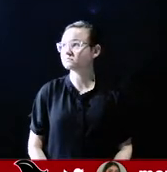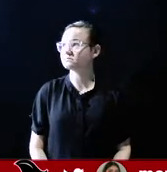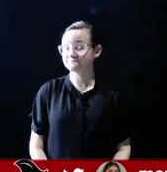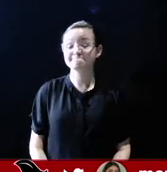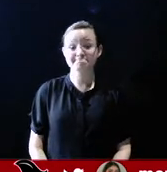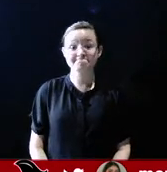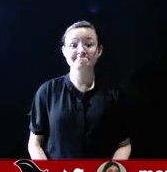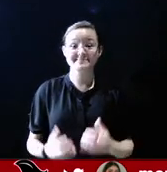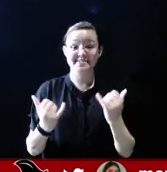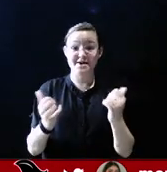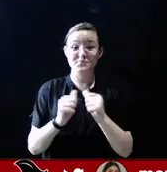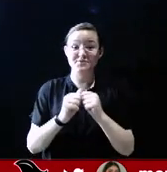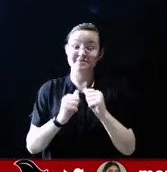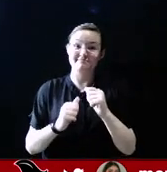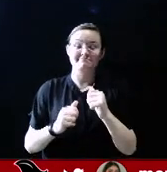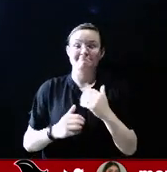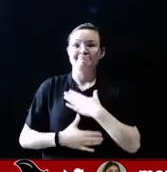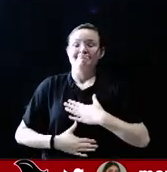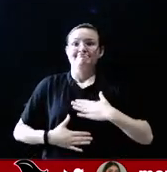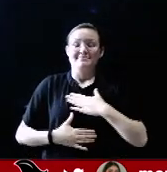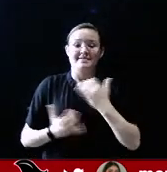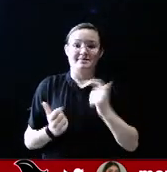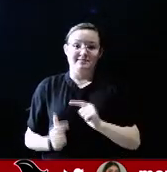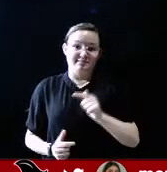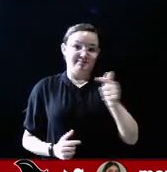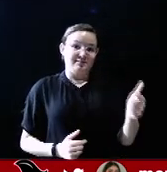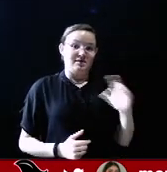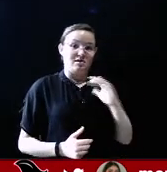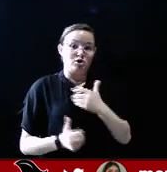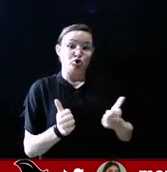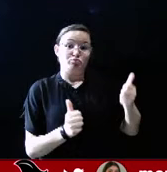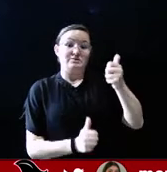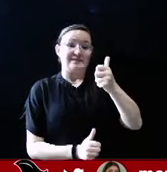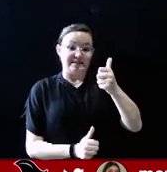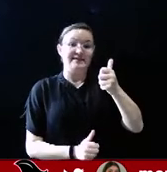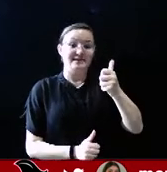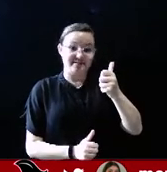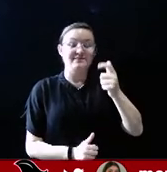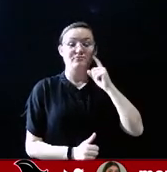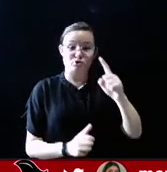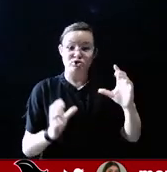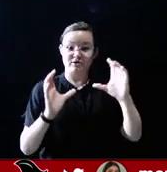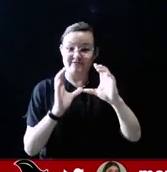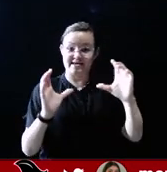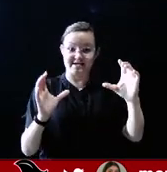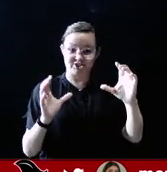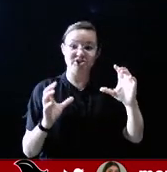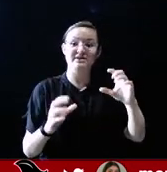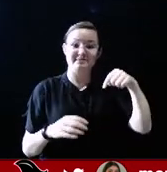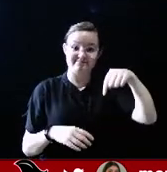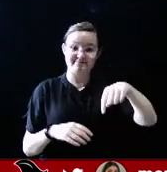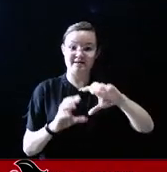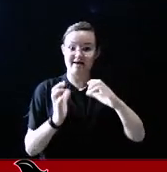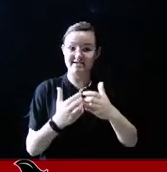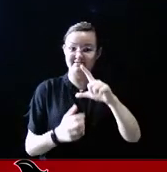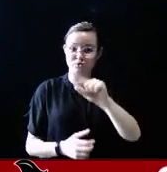With great pleasure that I turn today's program over to our Superintendent of Schools for certification of the class of